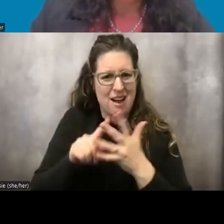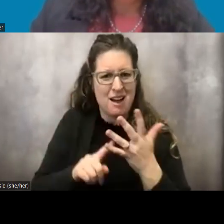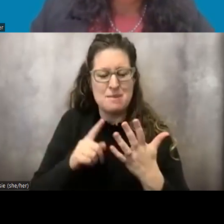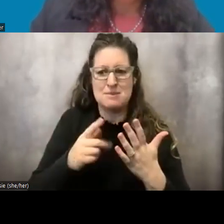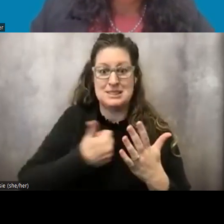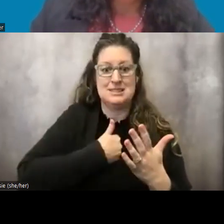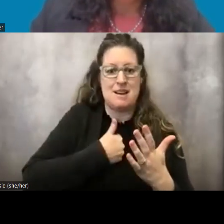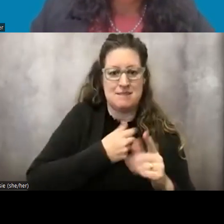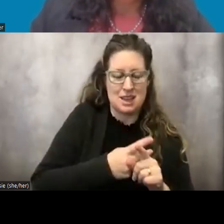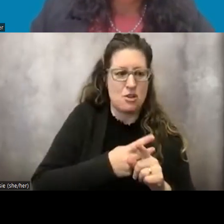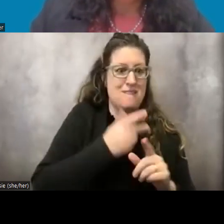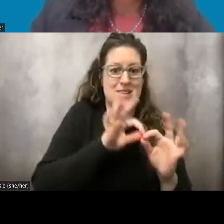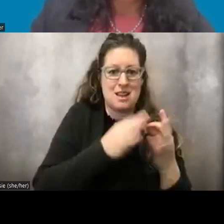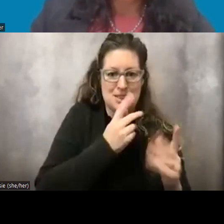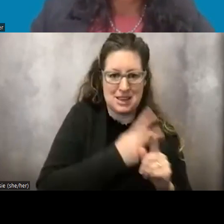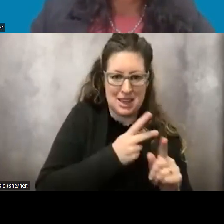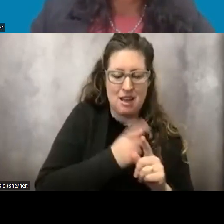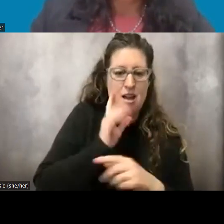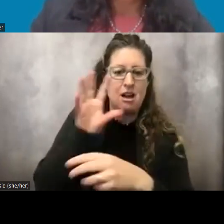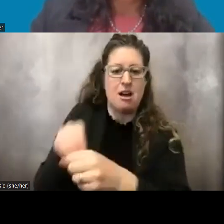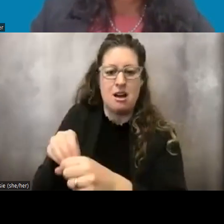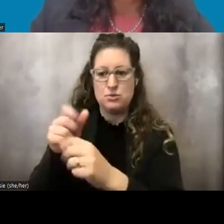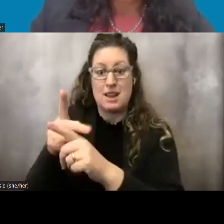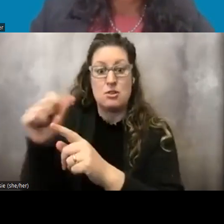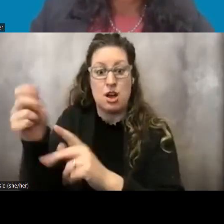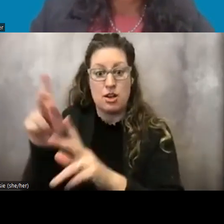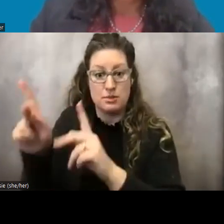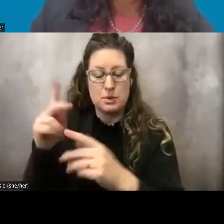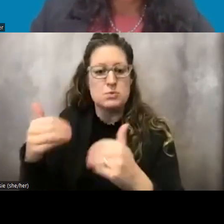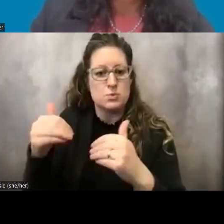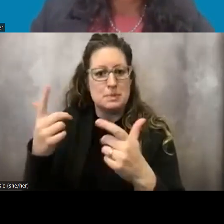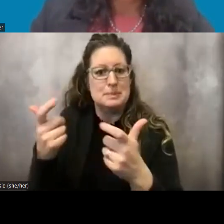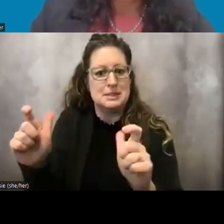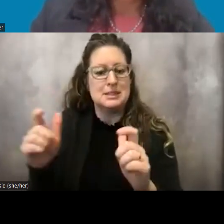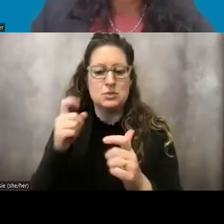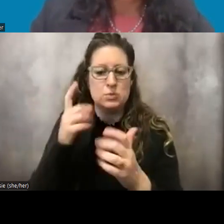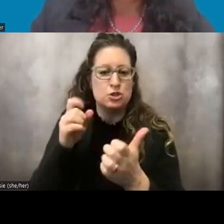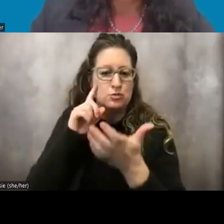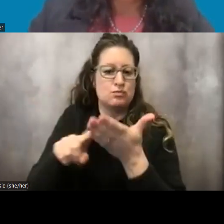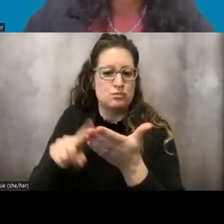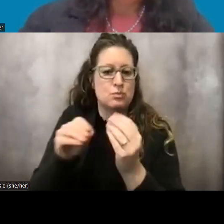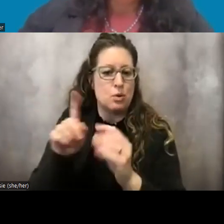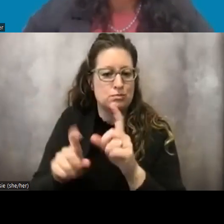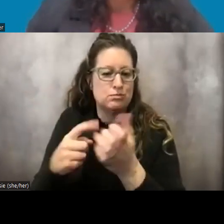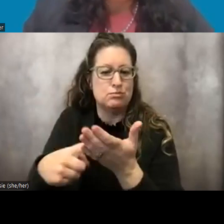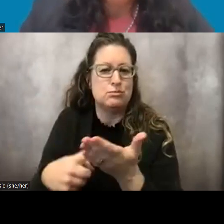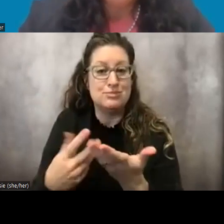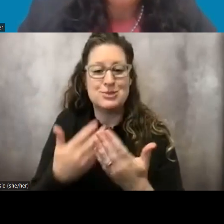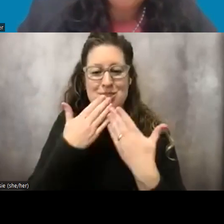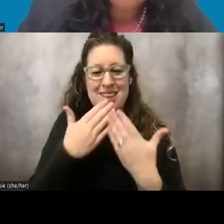like that, I'm happy to be a part of the conversation. And thank you for the honor of having me here today.